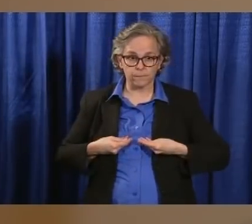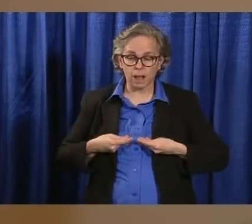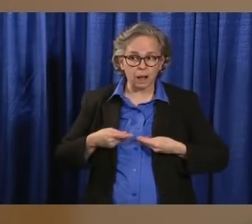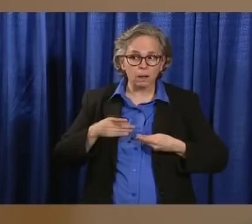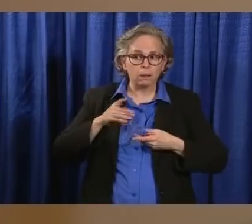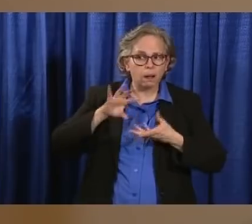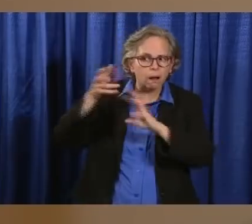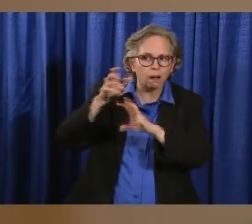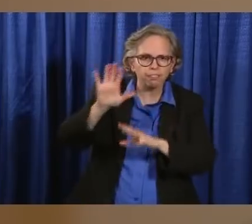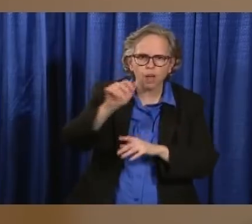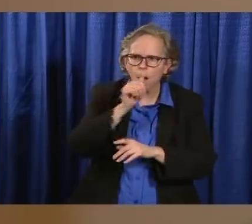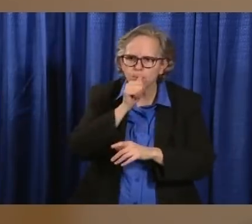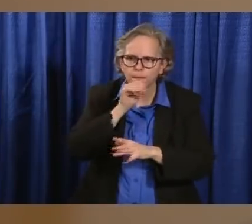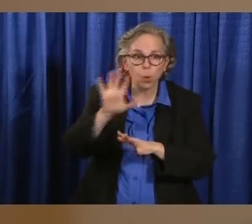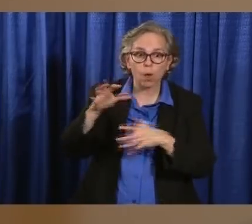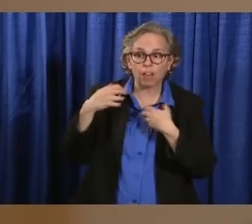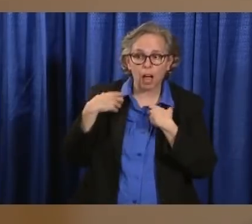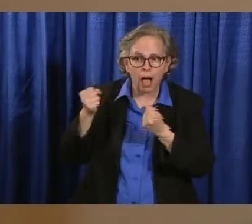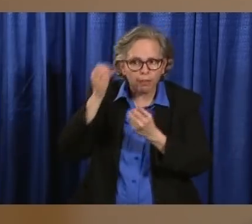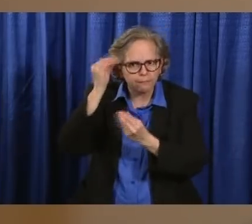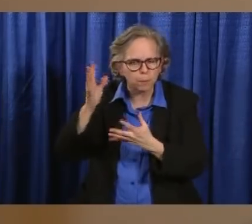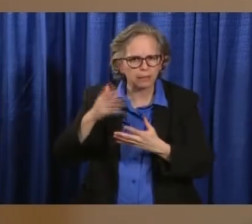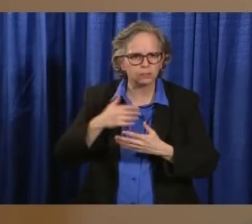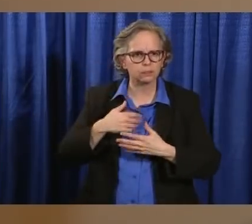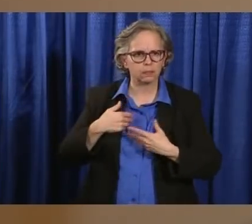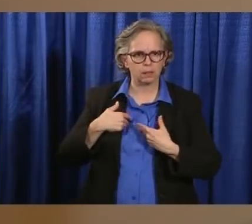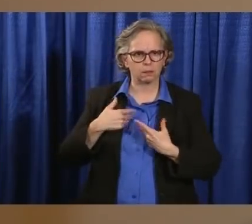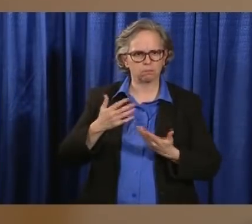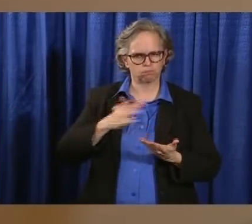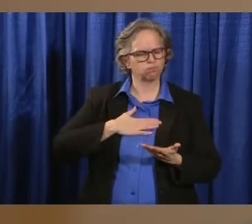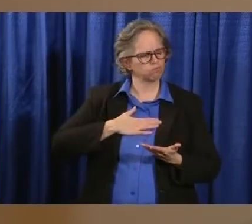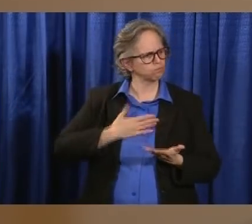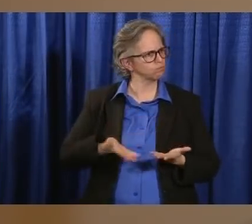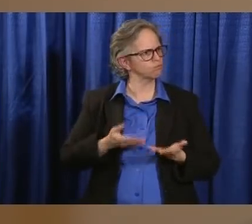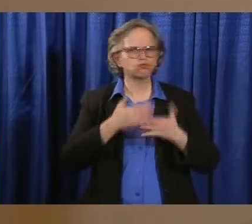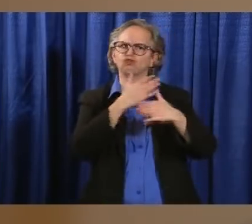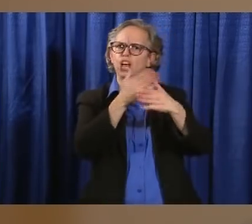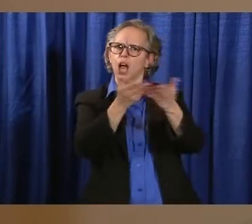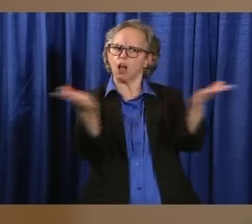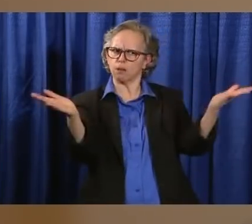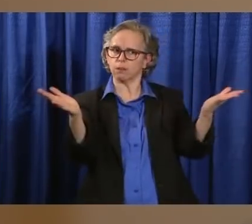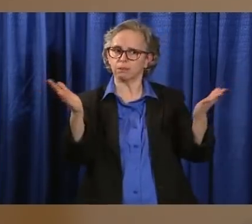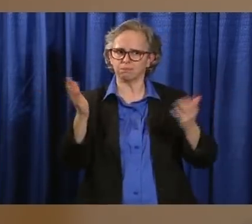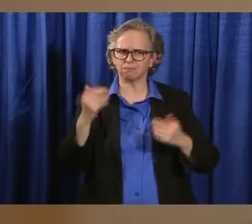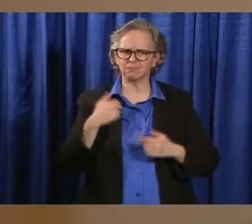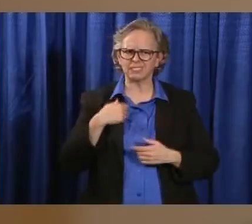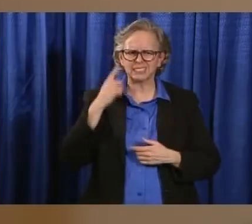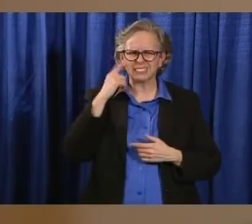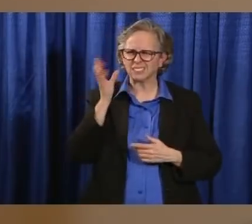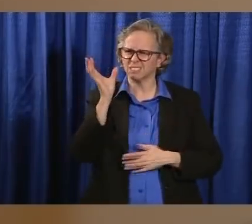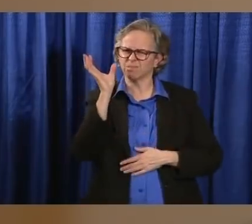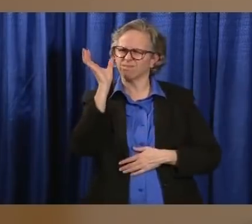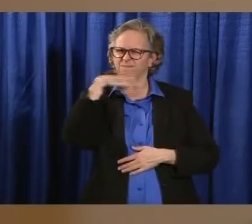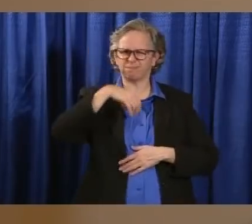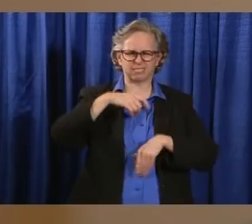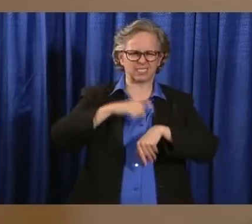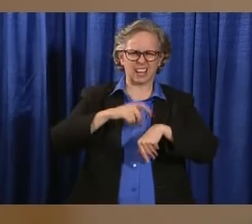healthcare information. I think it is an unusual time, and we're sharing certainly far more